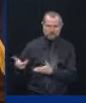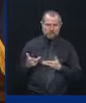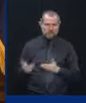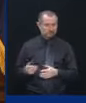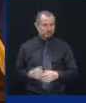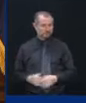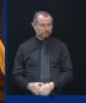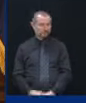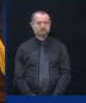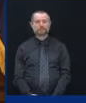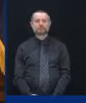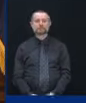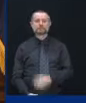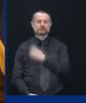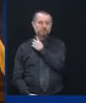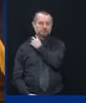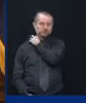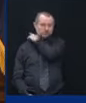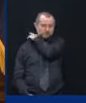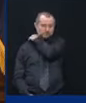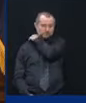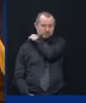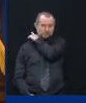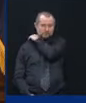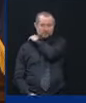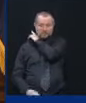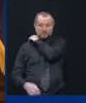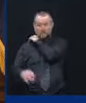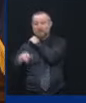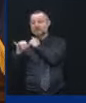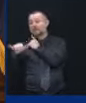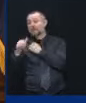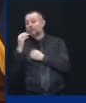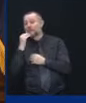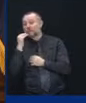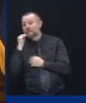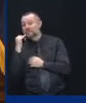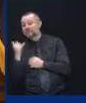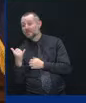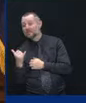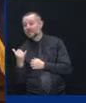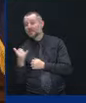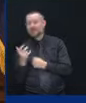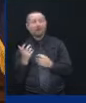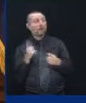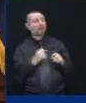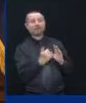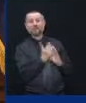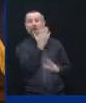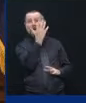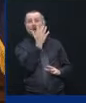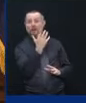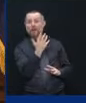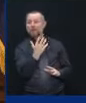change. You're staying home today, Dave? The house is on fire.